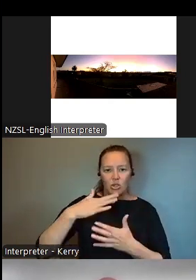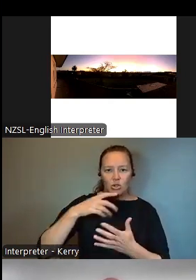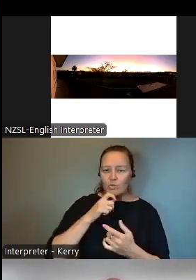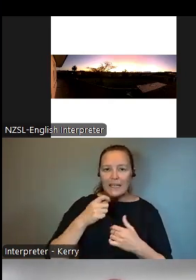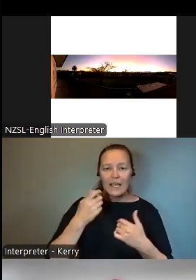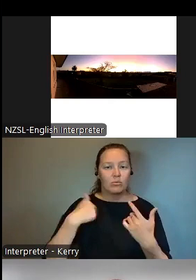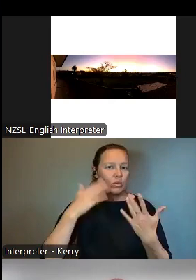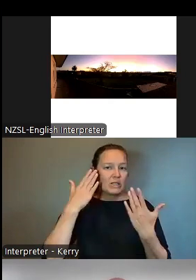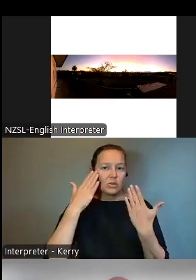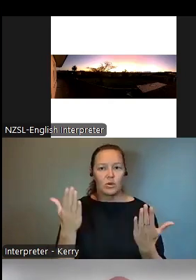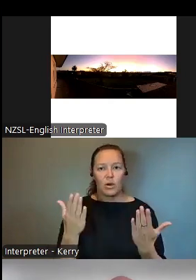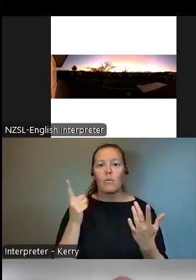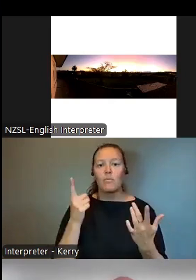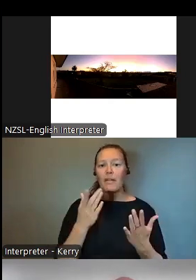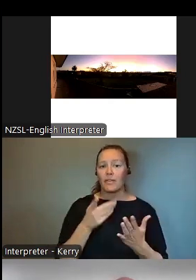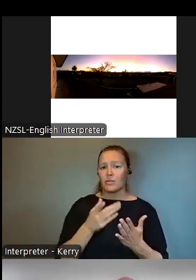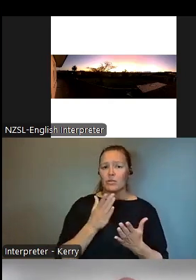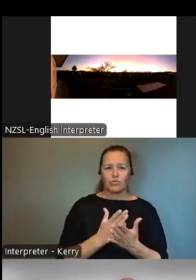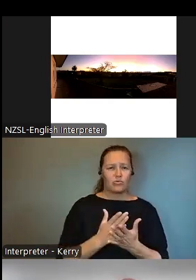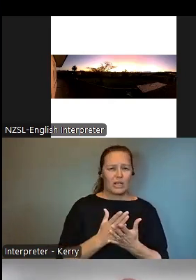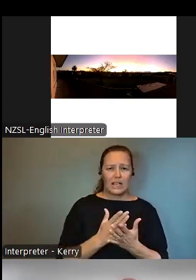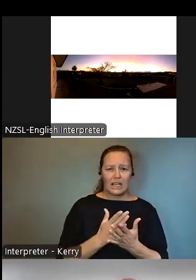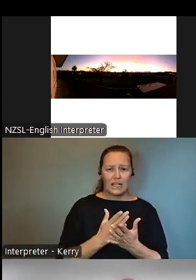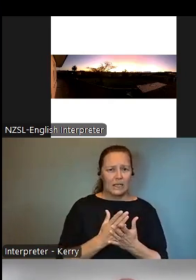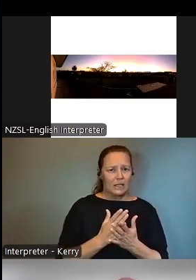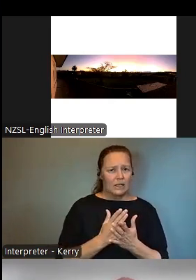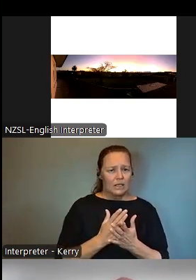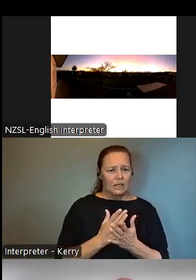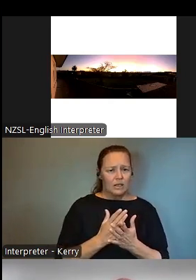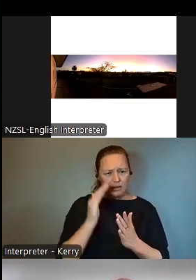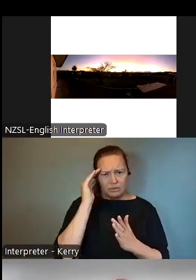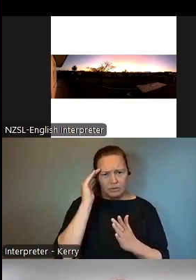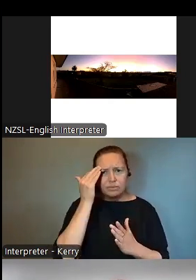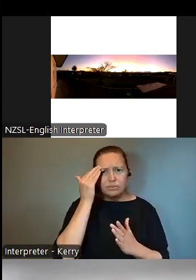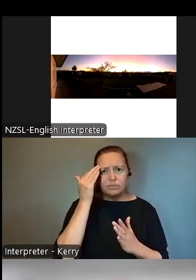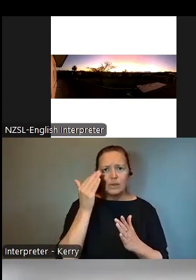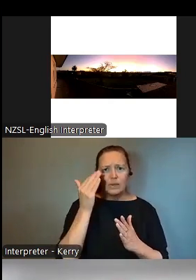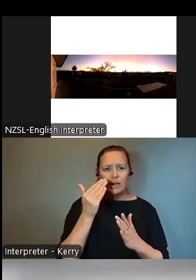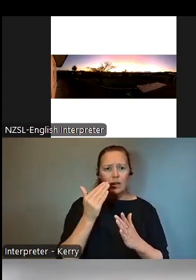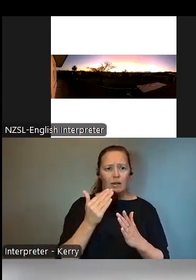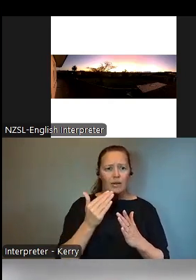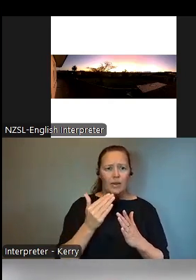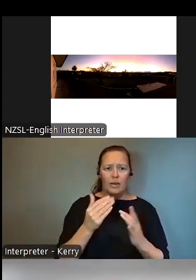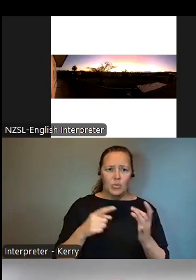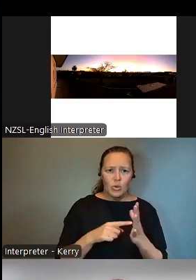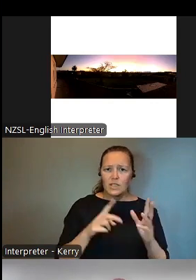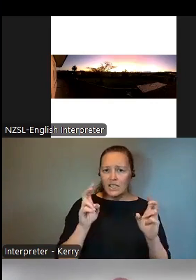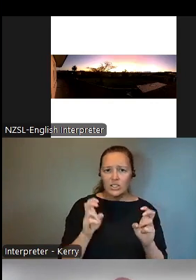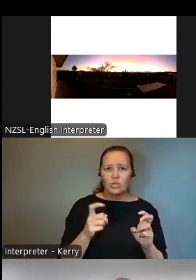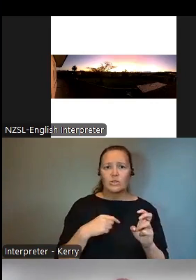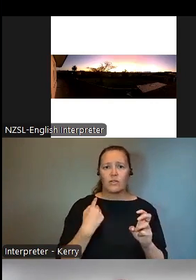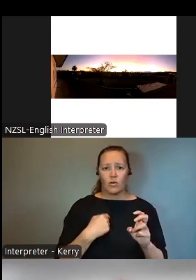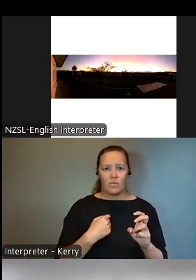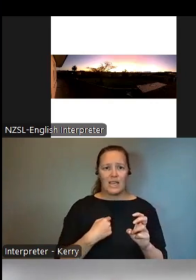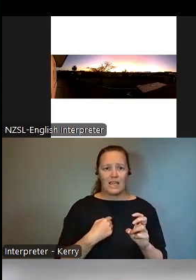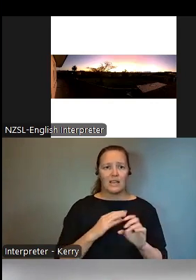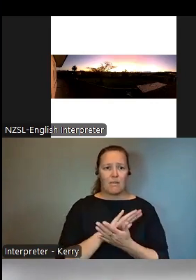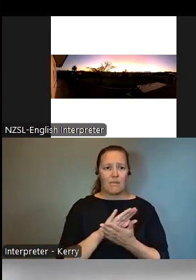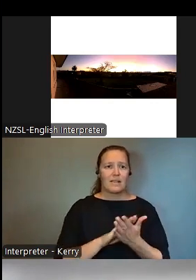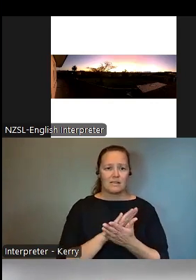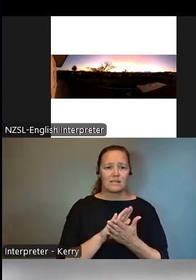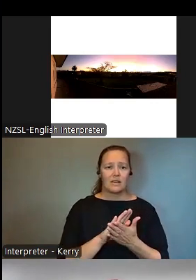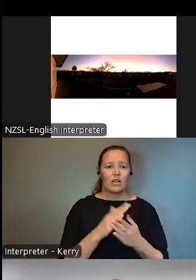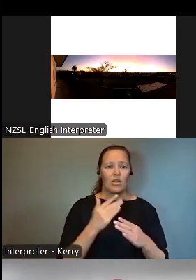But those are really driving, compelling, burning platforms for me that mean that the work that we do